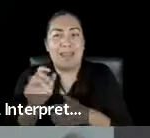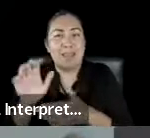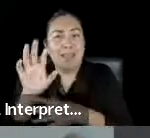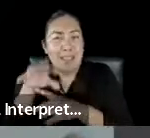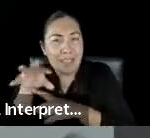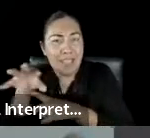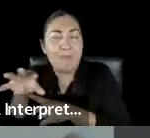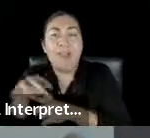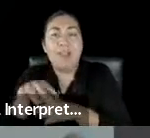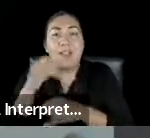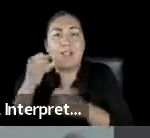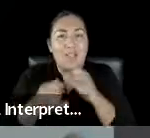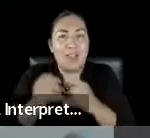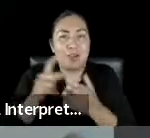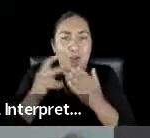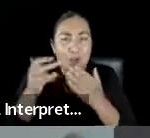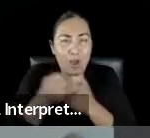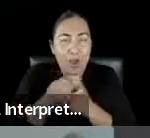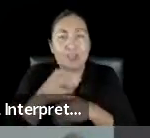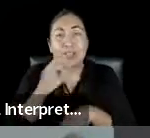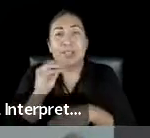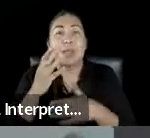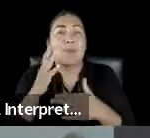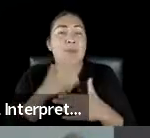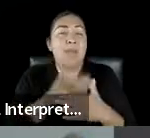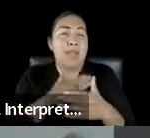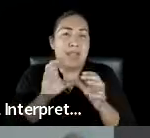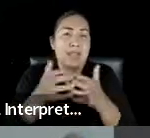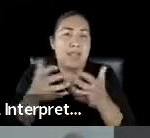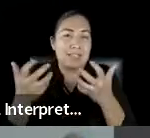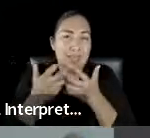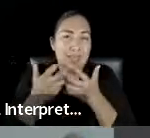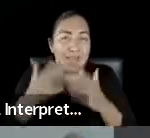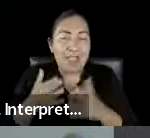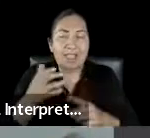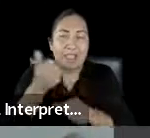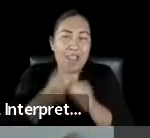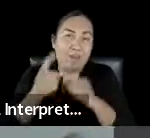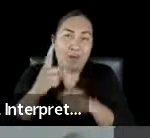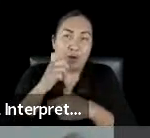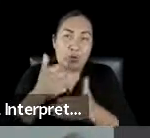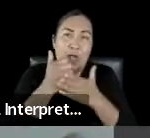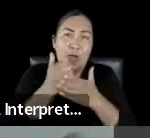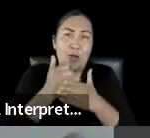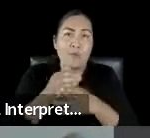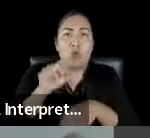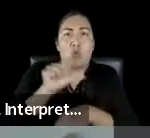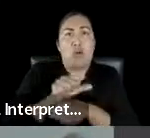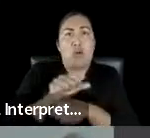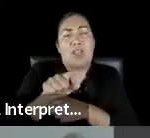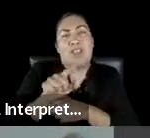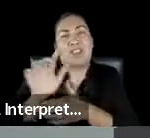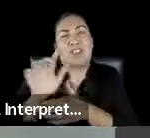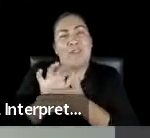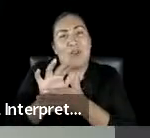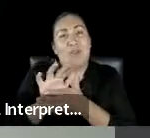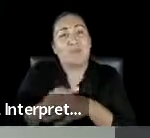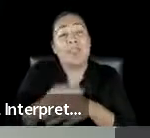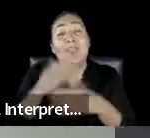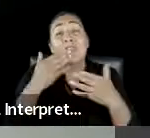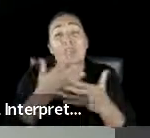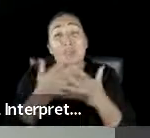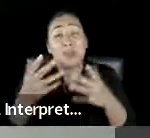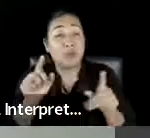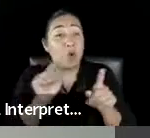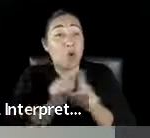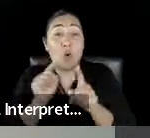of my classmates and everyone who helped work on this for any reason. Thank you so much. I'd also like to have